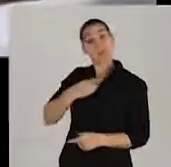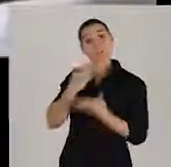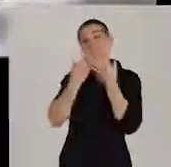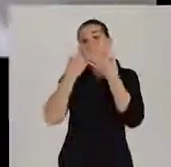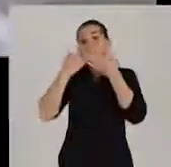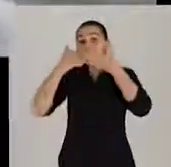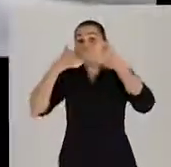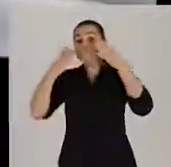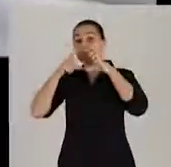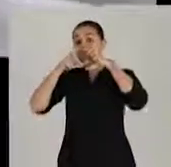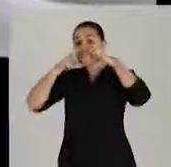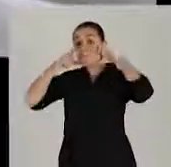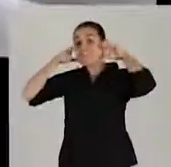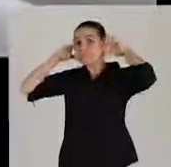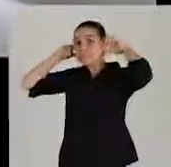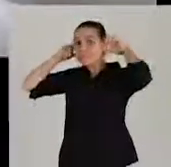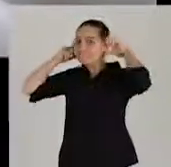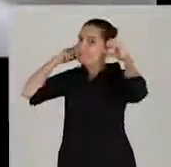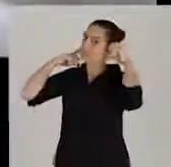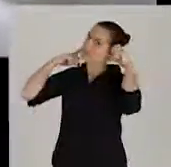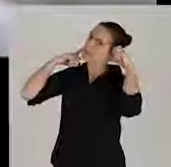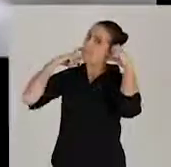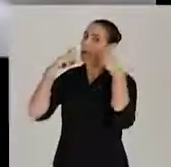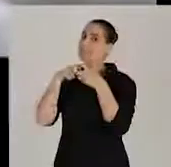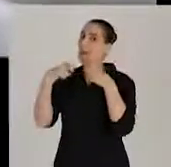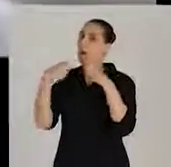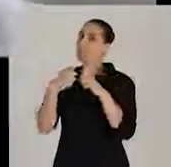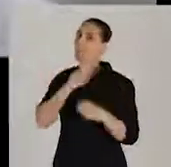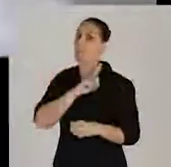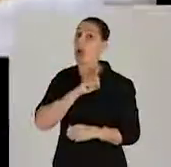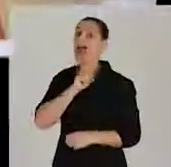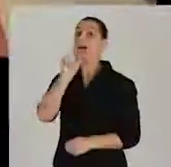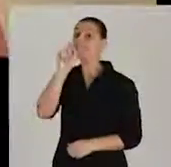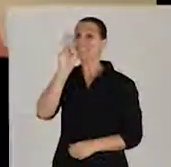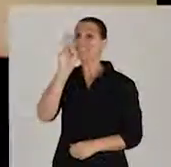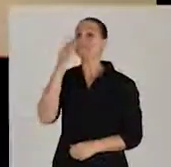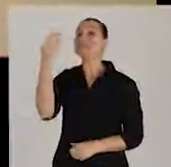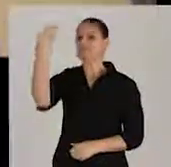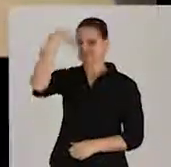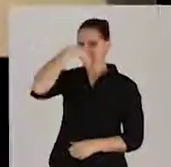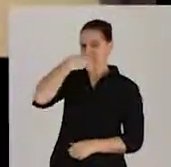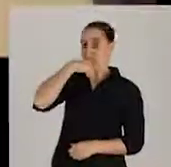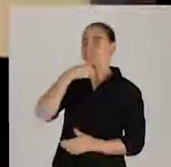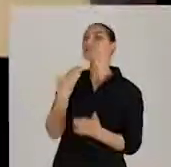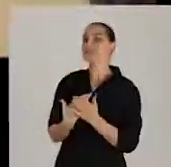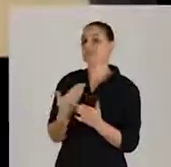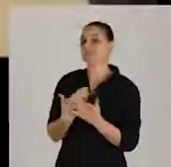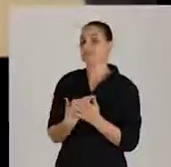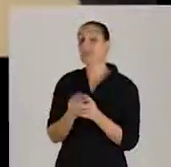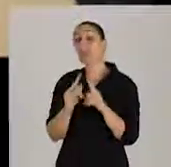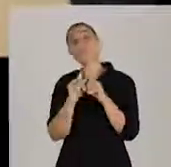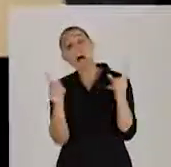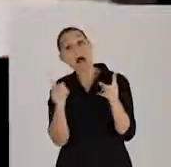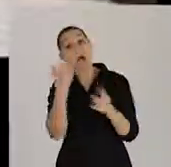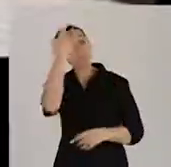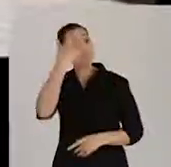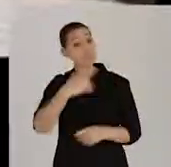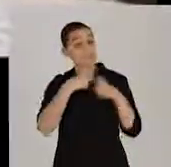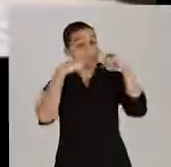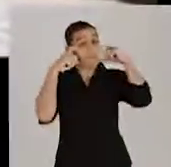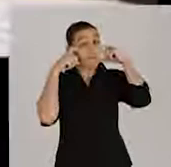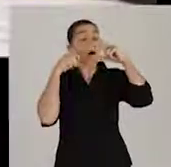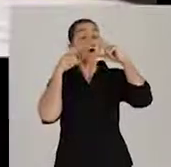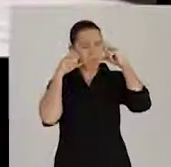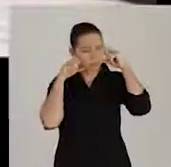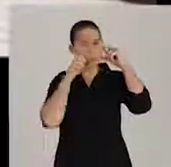preventing the inhalation of TB droplets, but when worn by patients, they can contain the majority of droplets produced